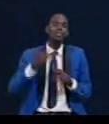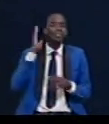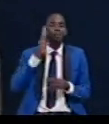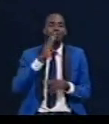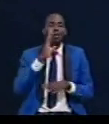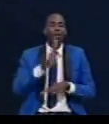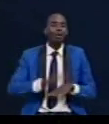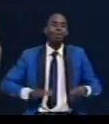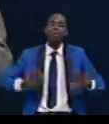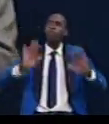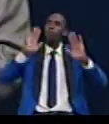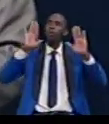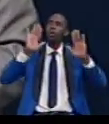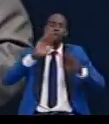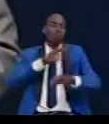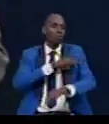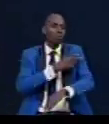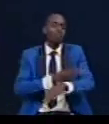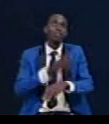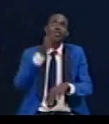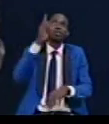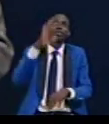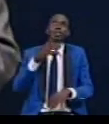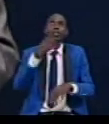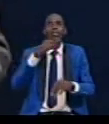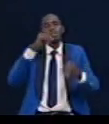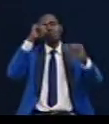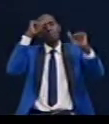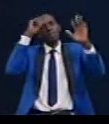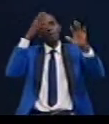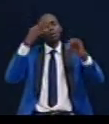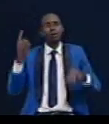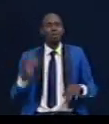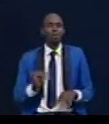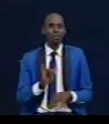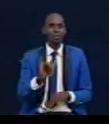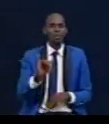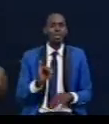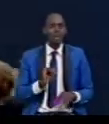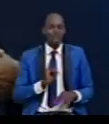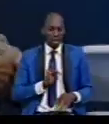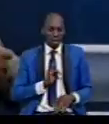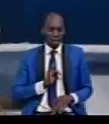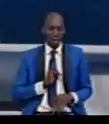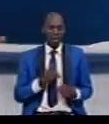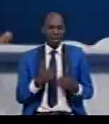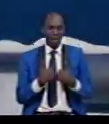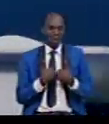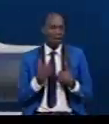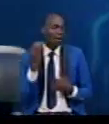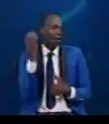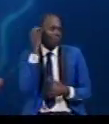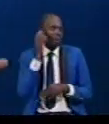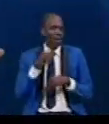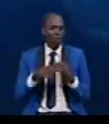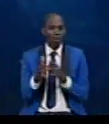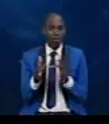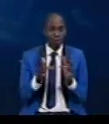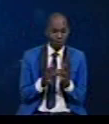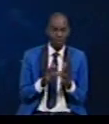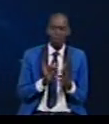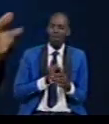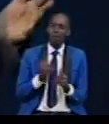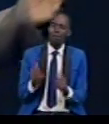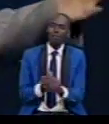Mighty God, and the Father of Eternity. I have heard of Jesus. I followed him in the